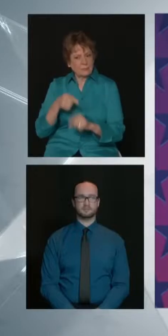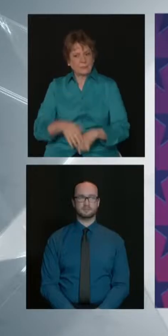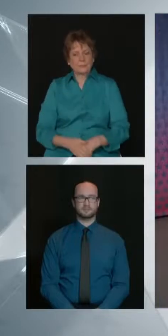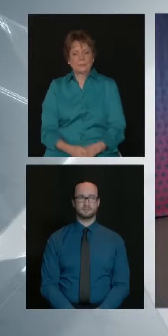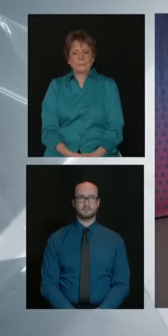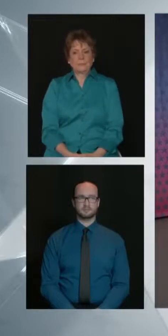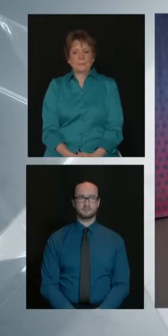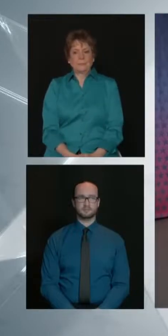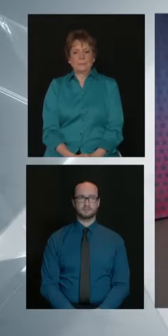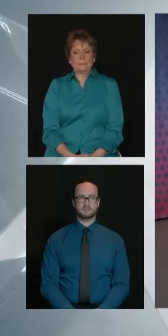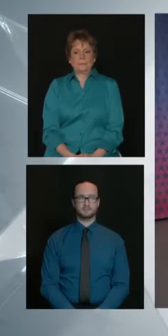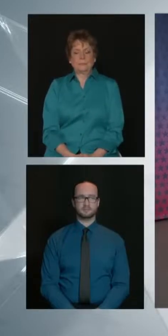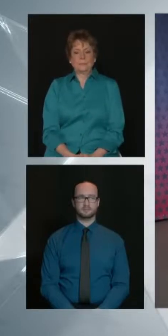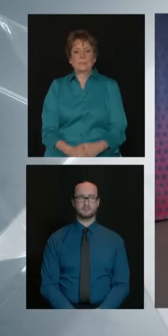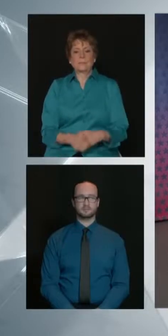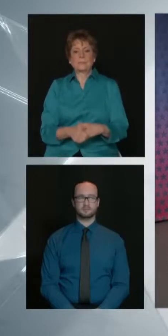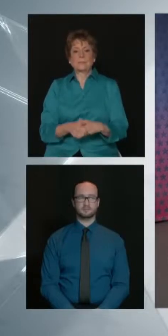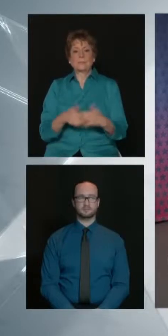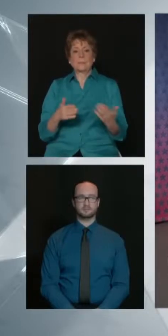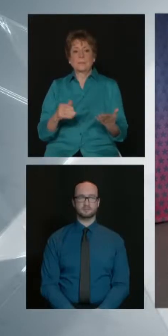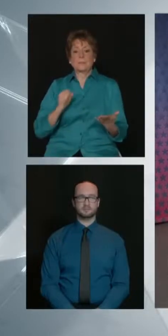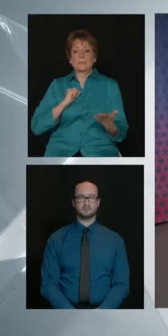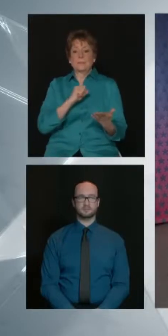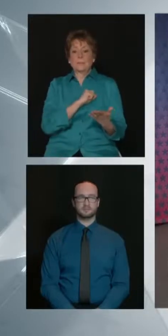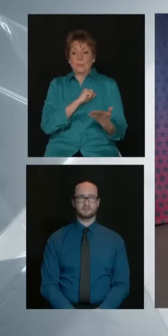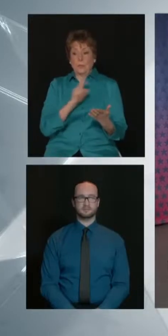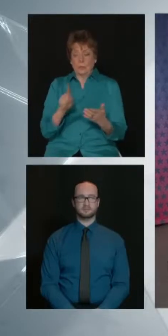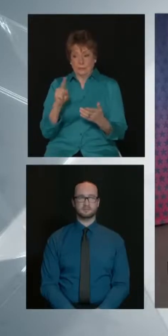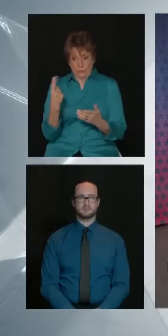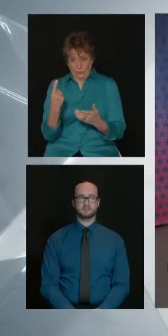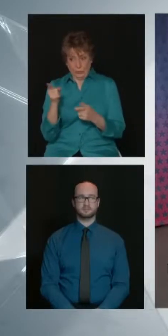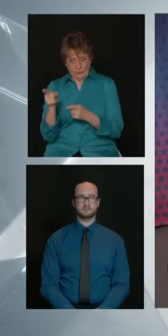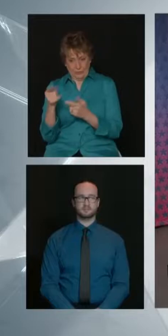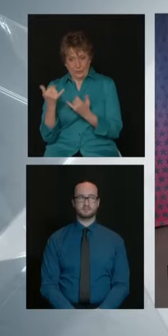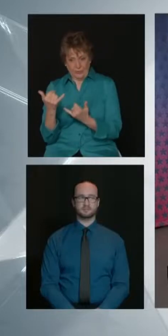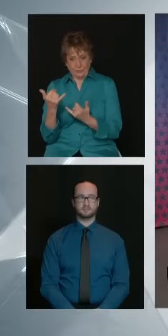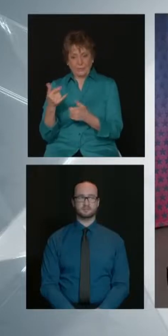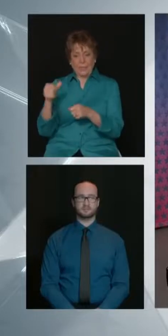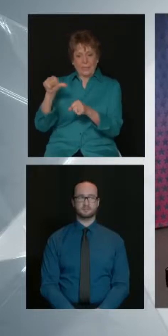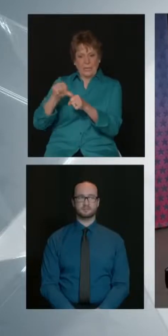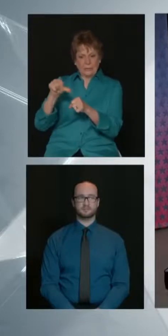highs, could be going even higher considering OPEC's actions here this week regarding the